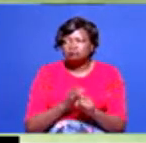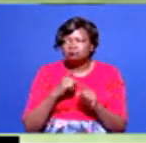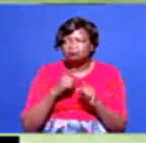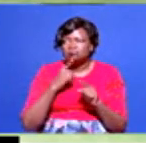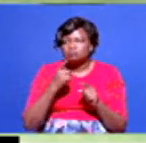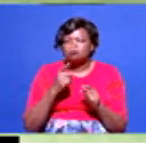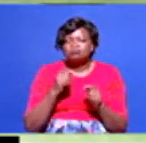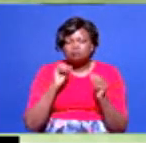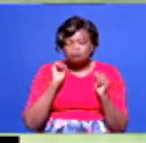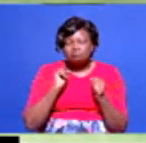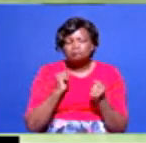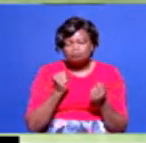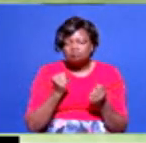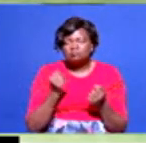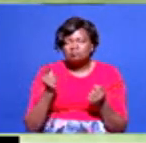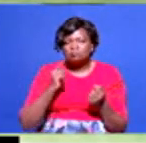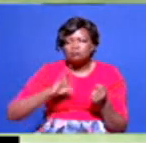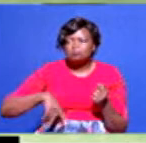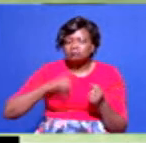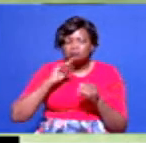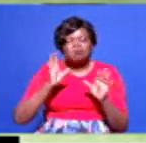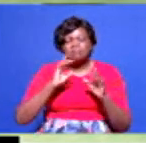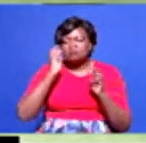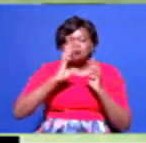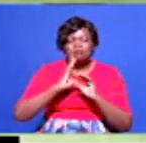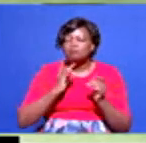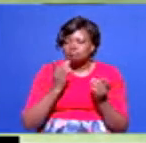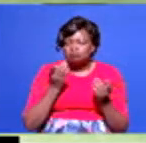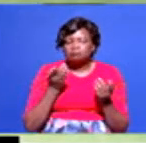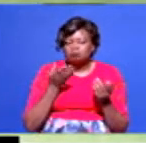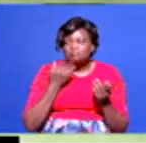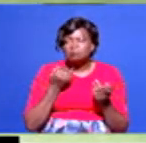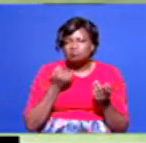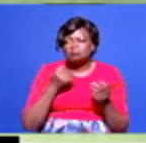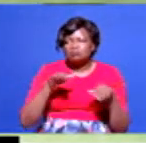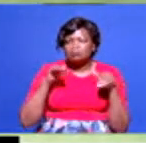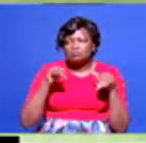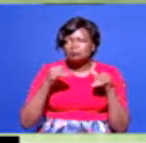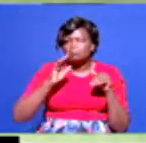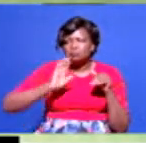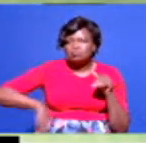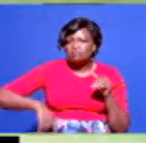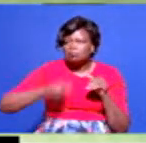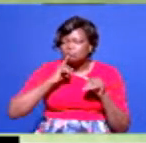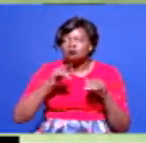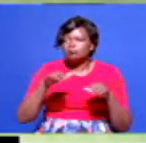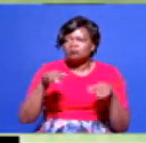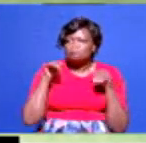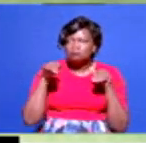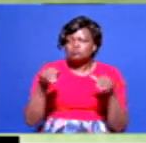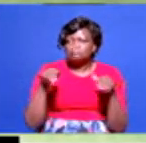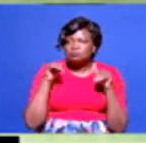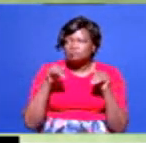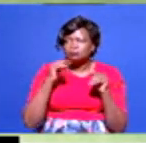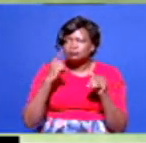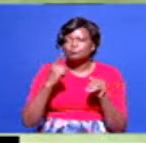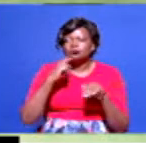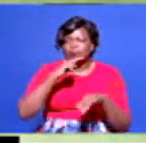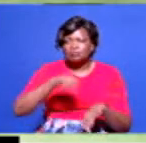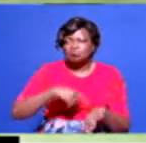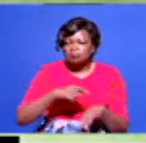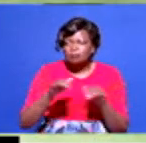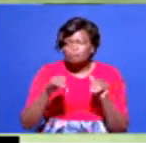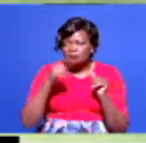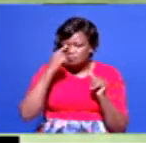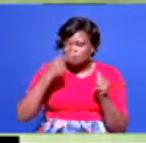all, the president, he'll wait for you. He'll delay his lunch. I kept him waiting. He was waiting for one entire hour. And